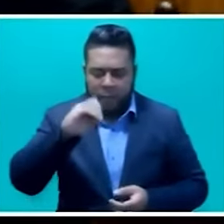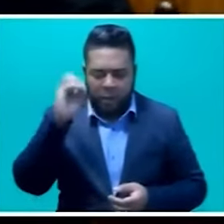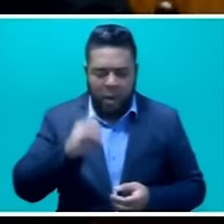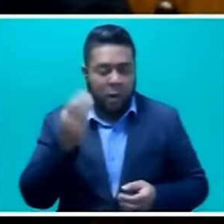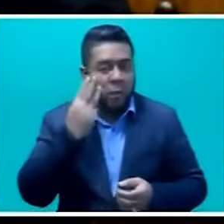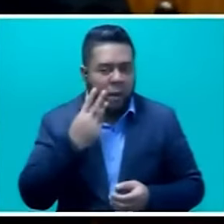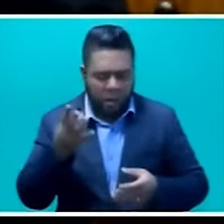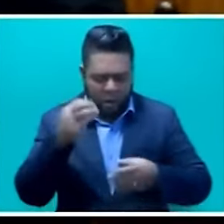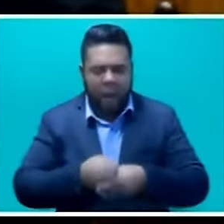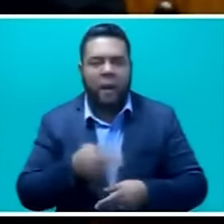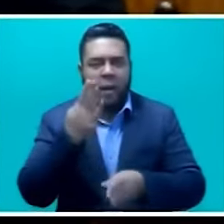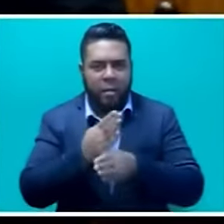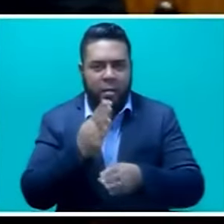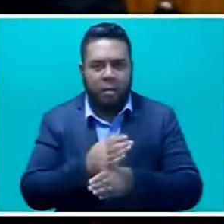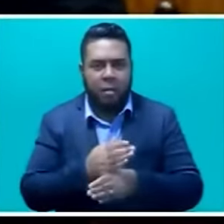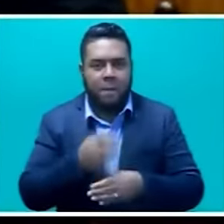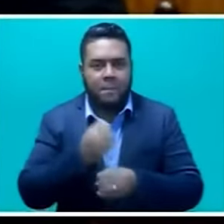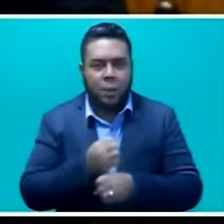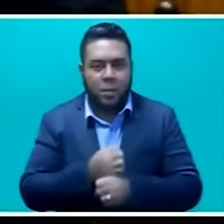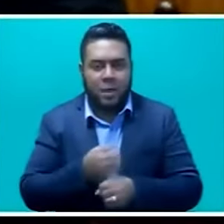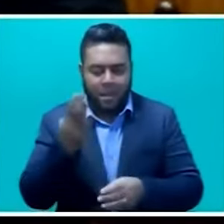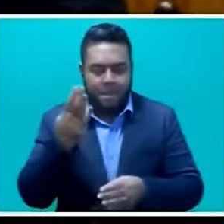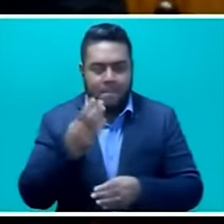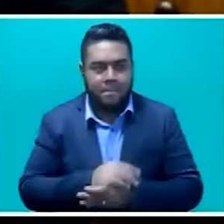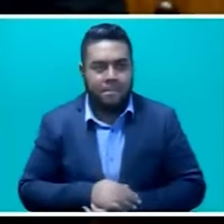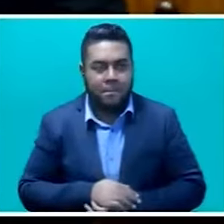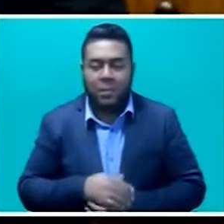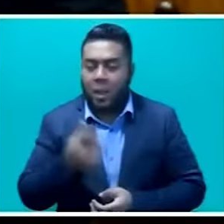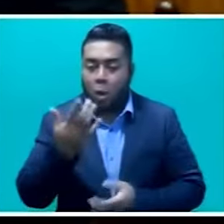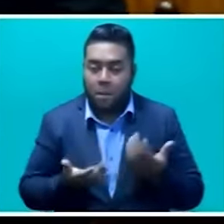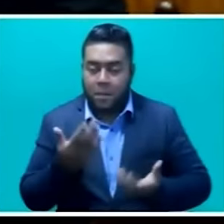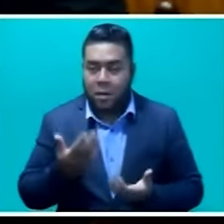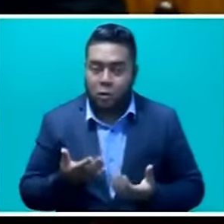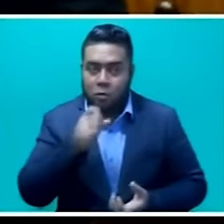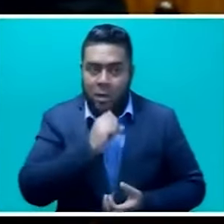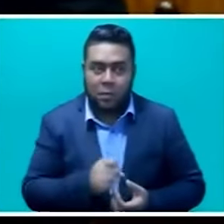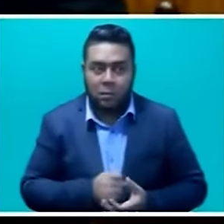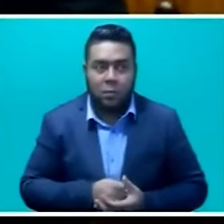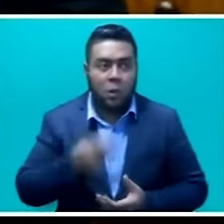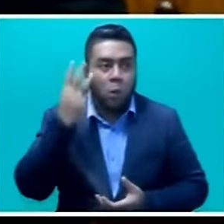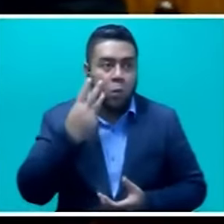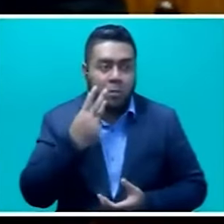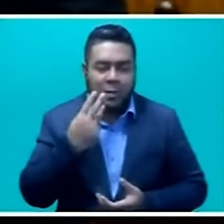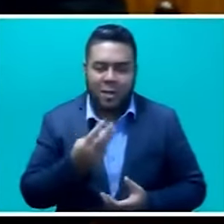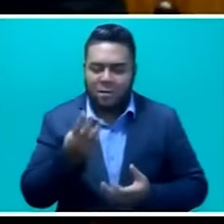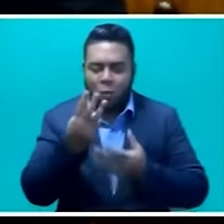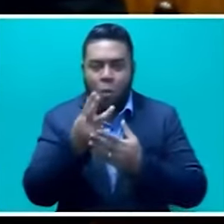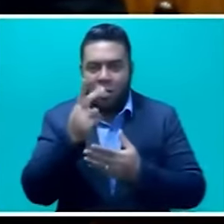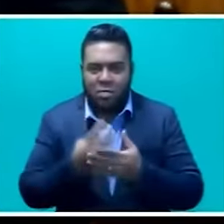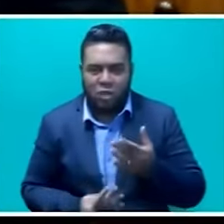employed, compared with 78% of men. And women earn, on average, one-third less than